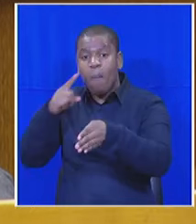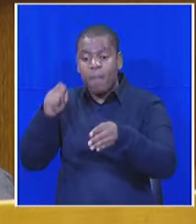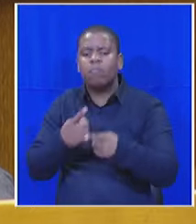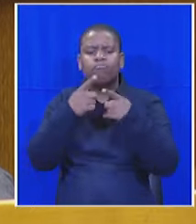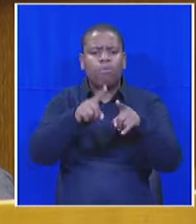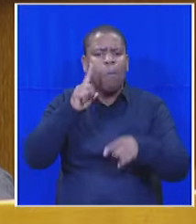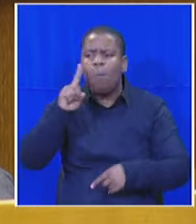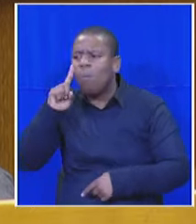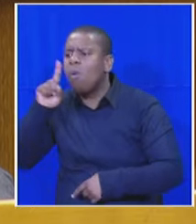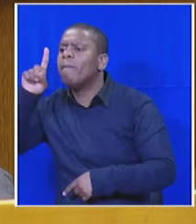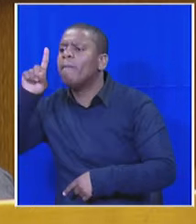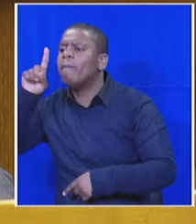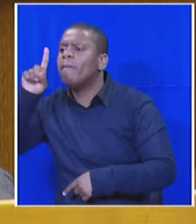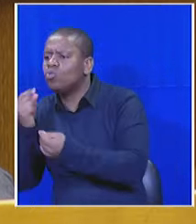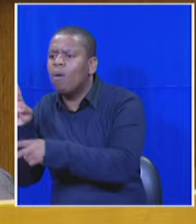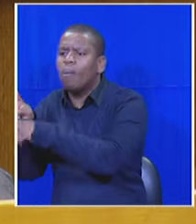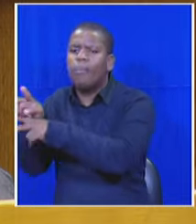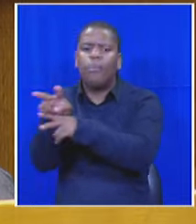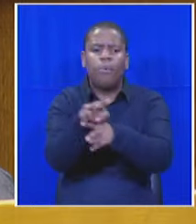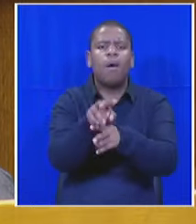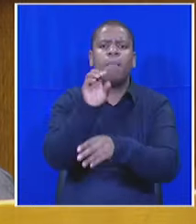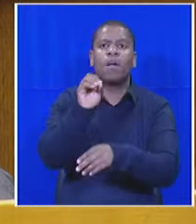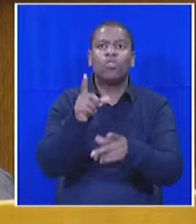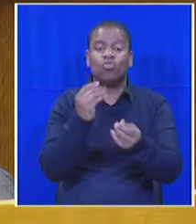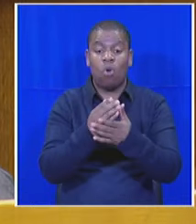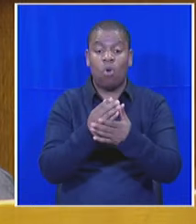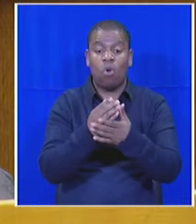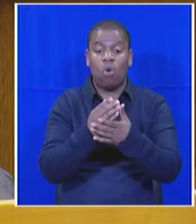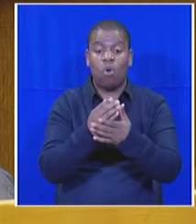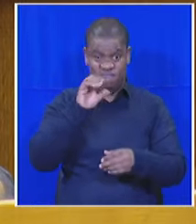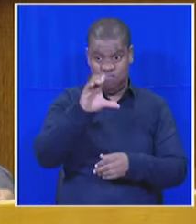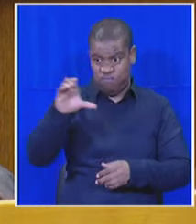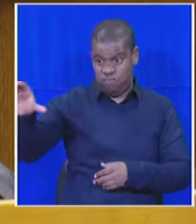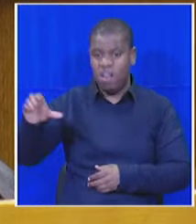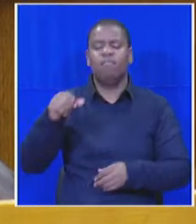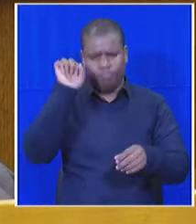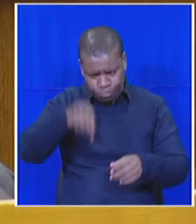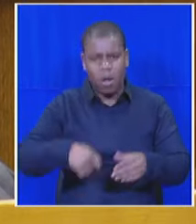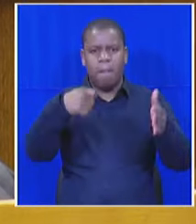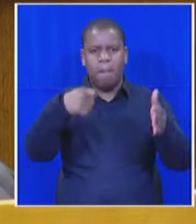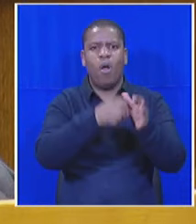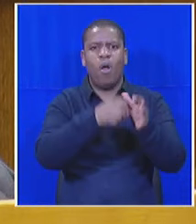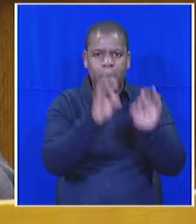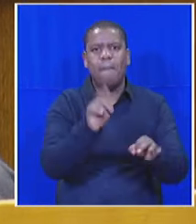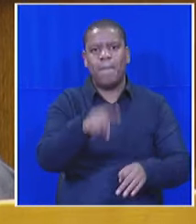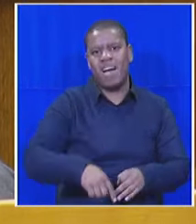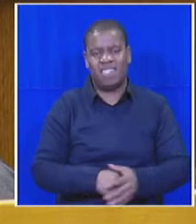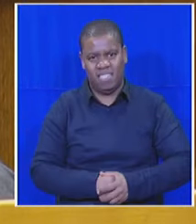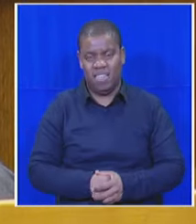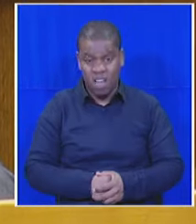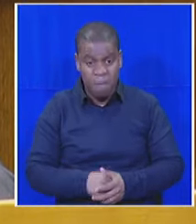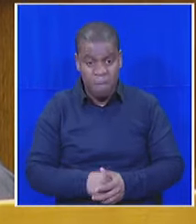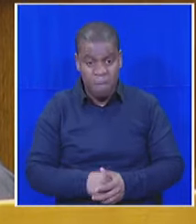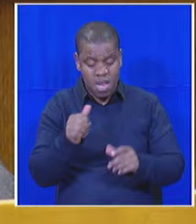pay oversight visits to ensure that we protect the taxpayers' money. So in conclusion, the National Freedom Party, with